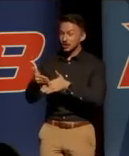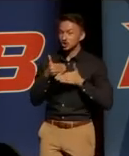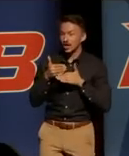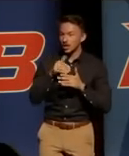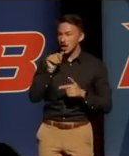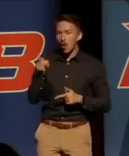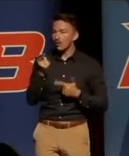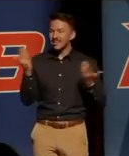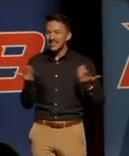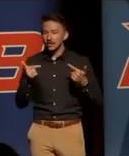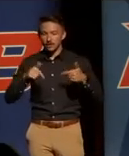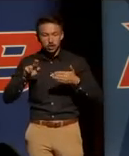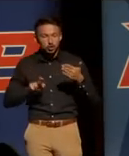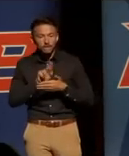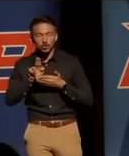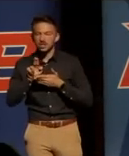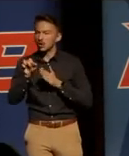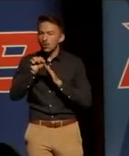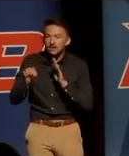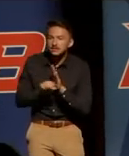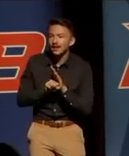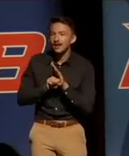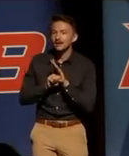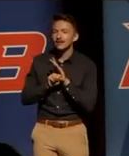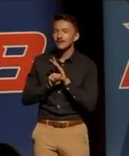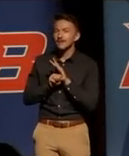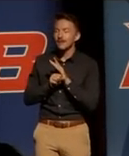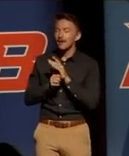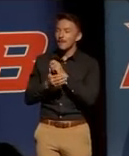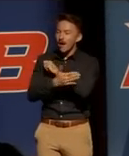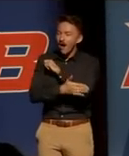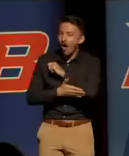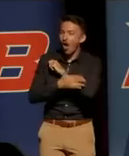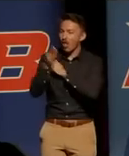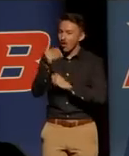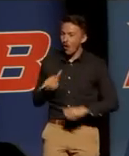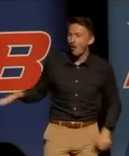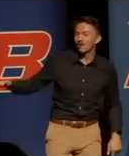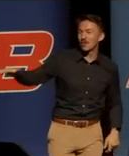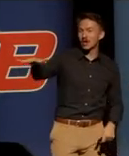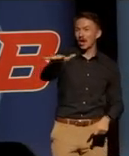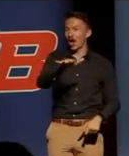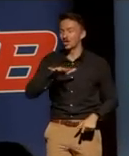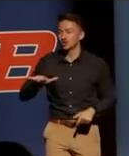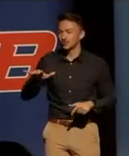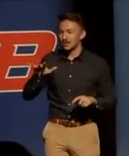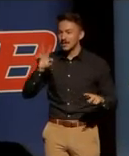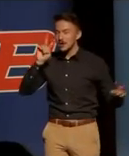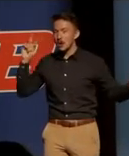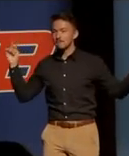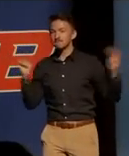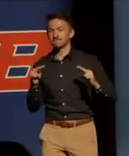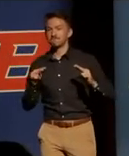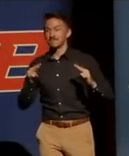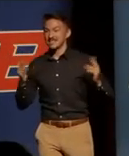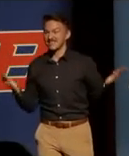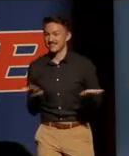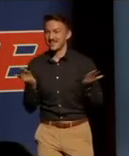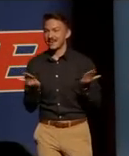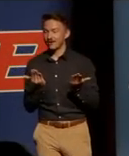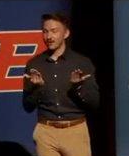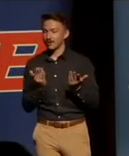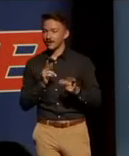country. And the people who care about us, our friends, our alumni, even the people within our own